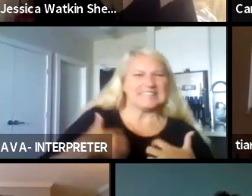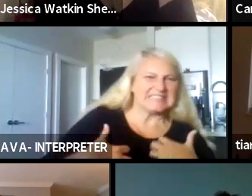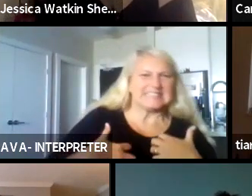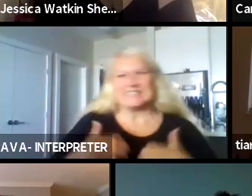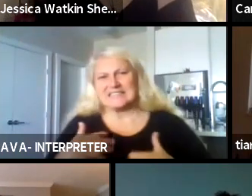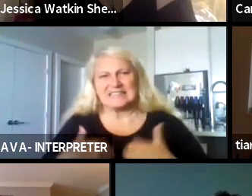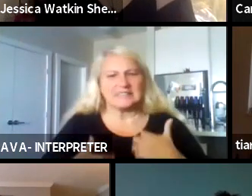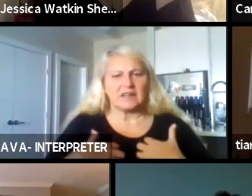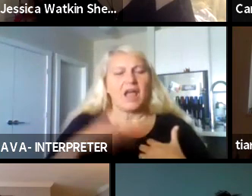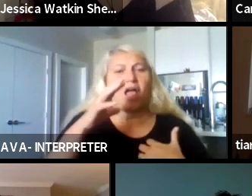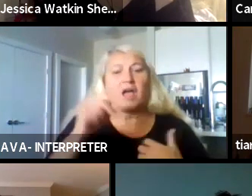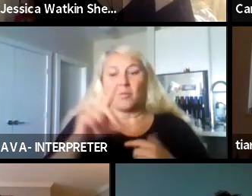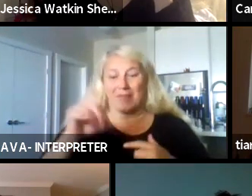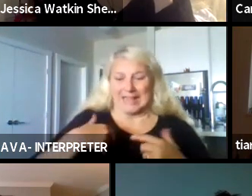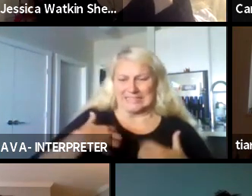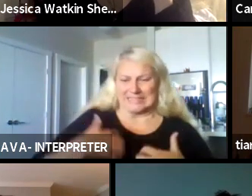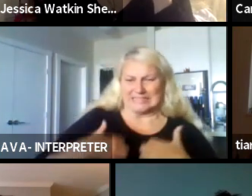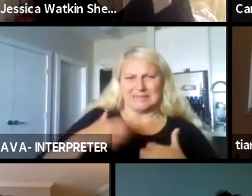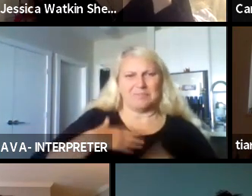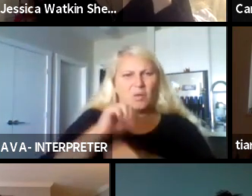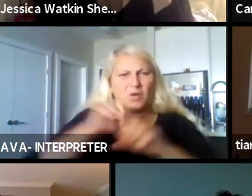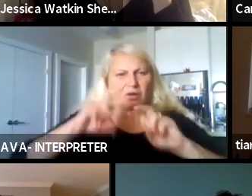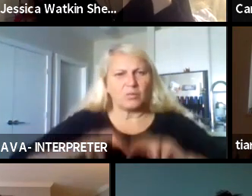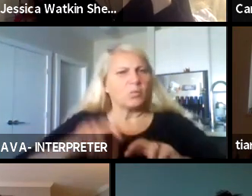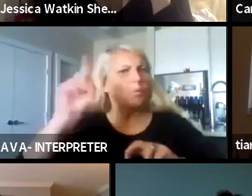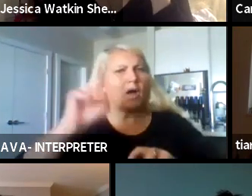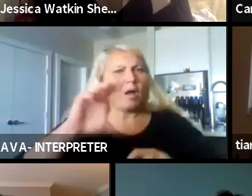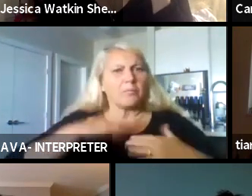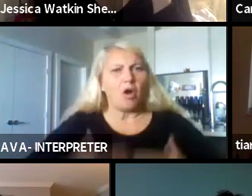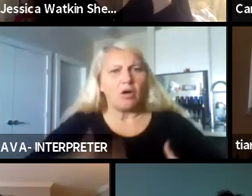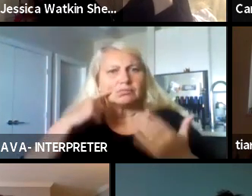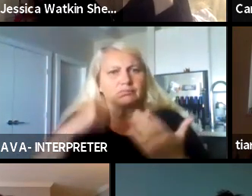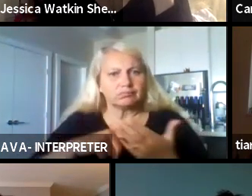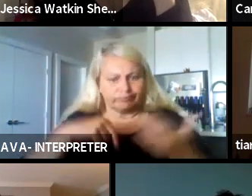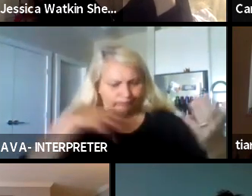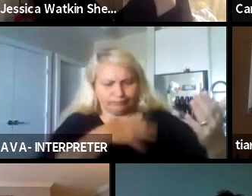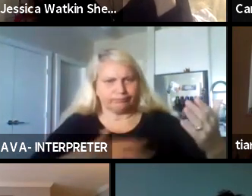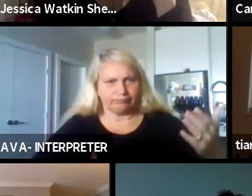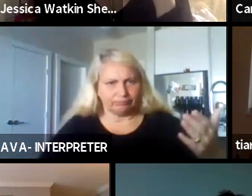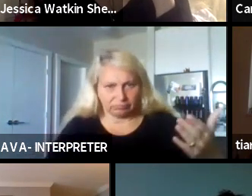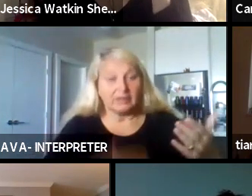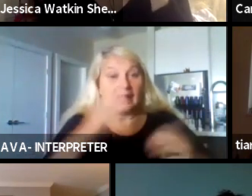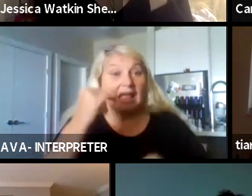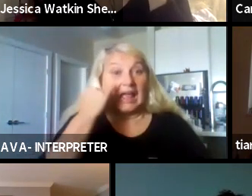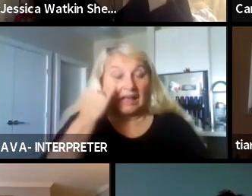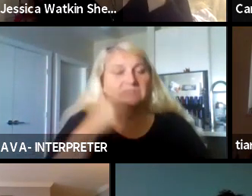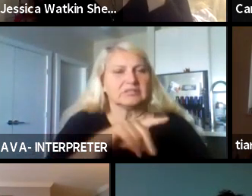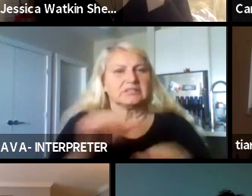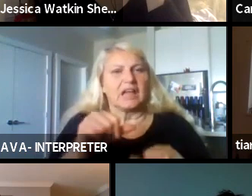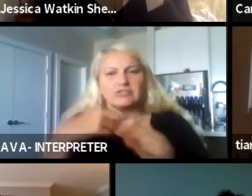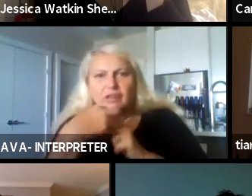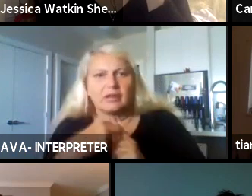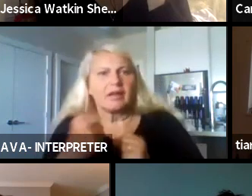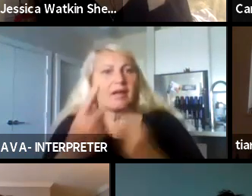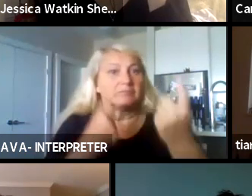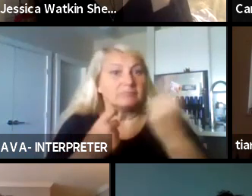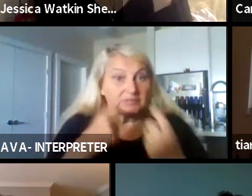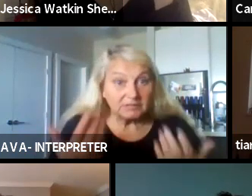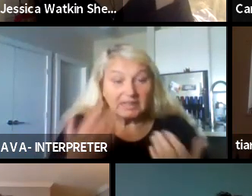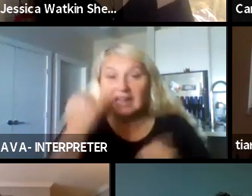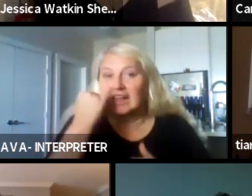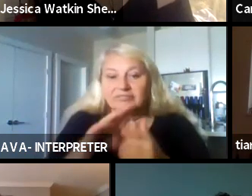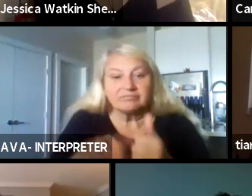body? And if you want me to help clarify any of the check-in details, just ask me if you